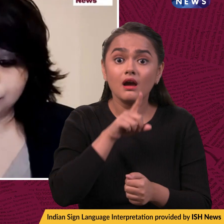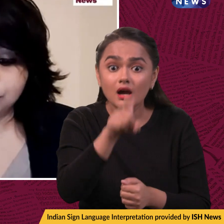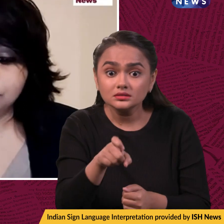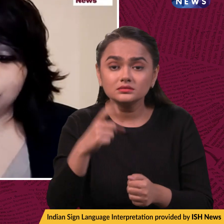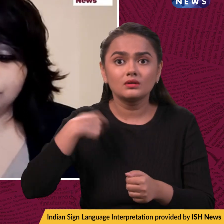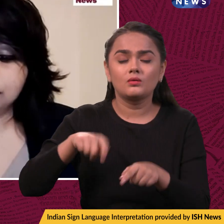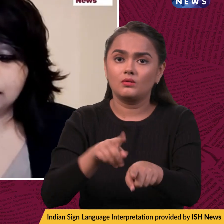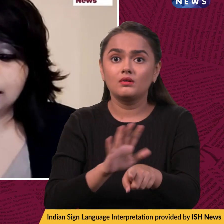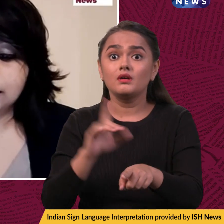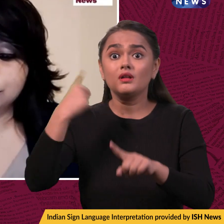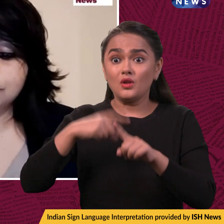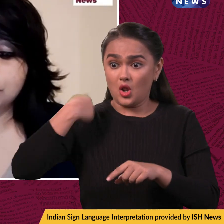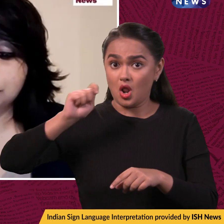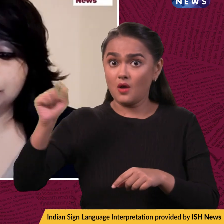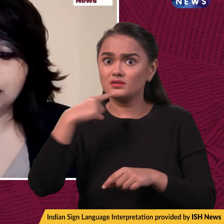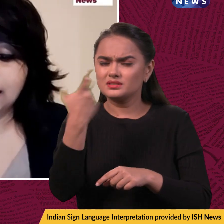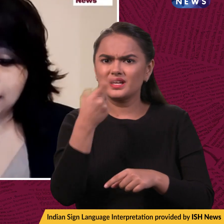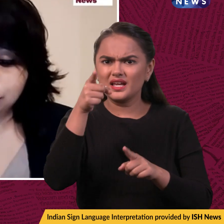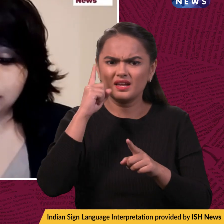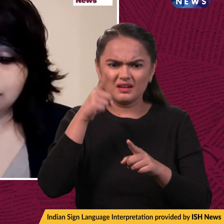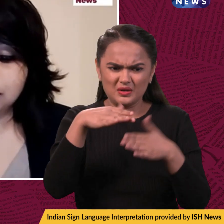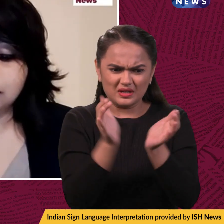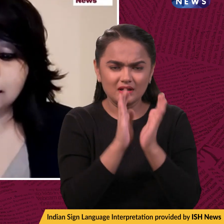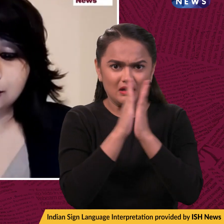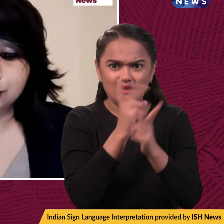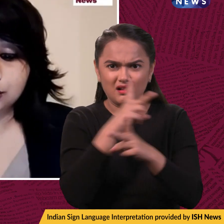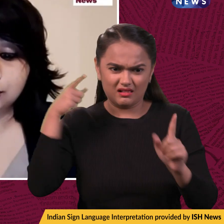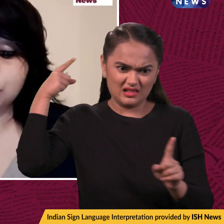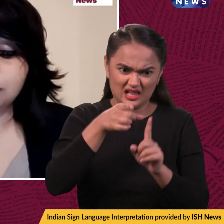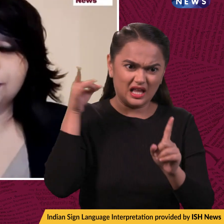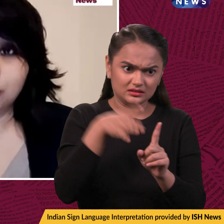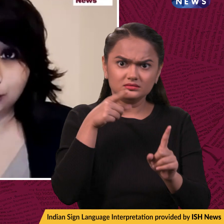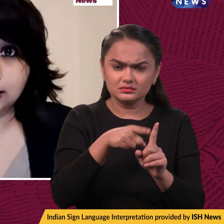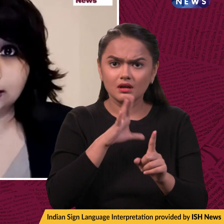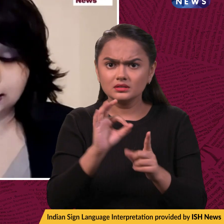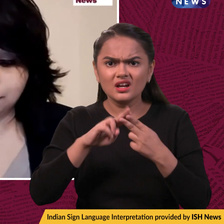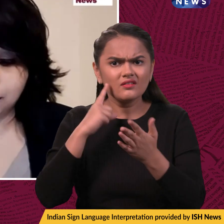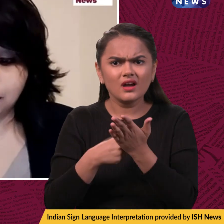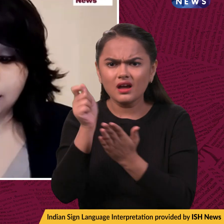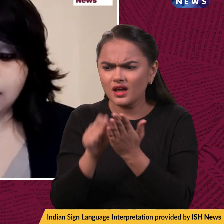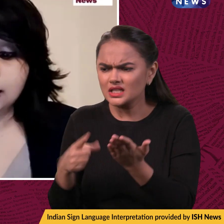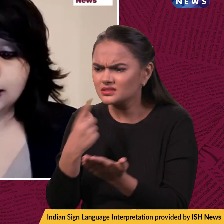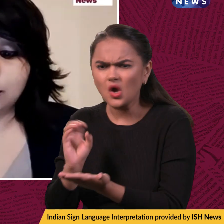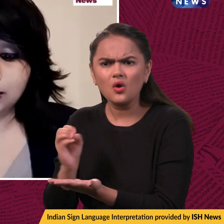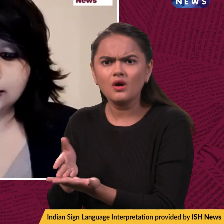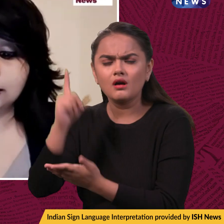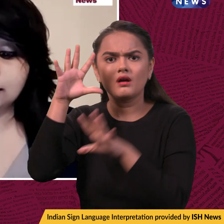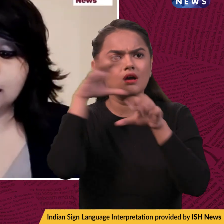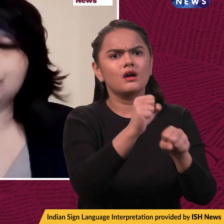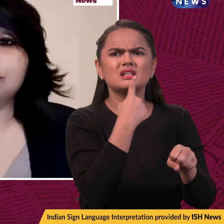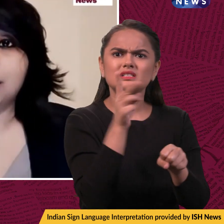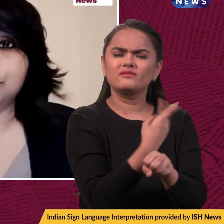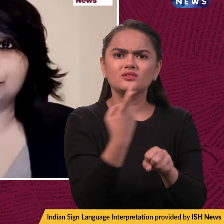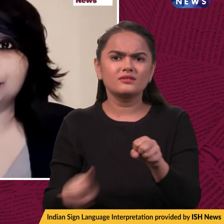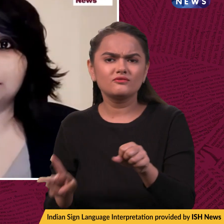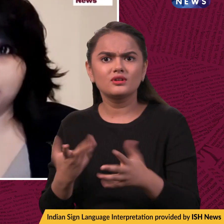End quote. The lawyer said allegations of communal hatred leveled against the journalist weren't found in the FIR. He called it an